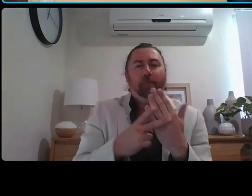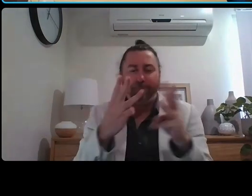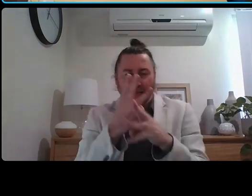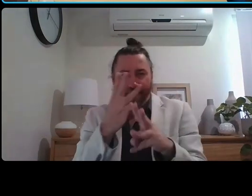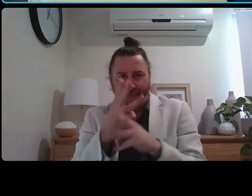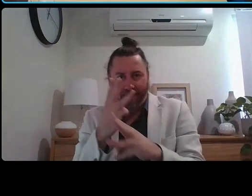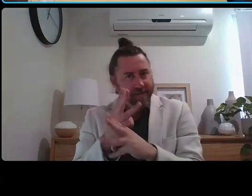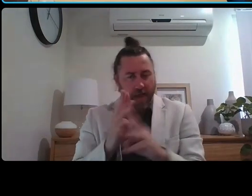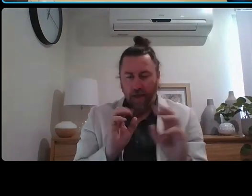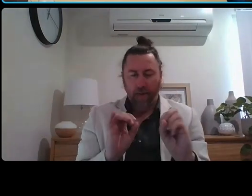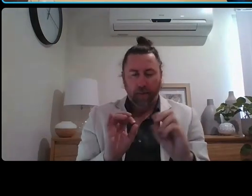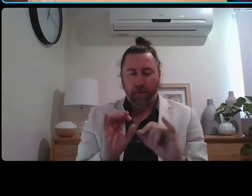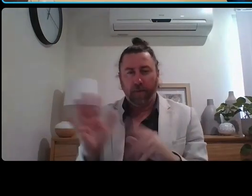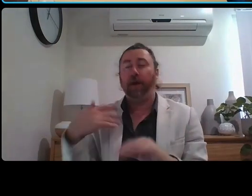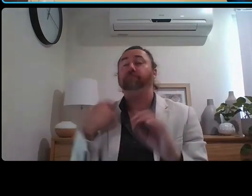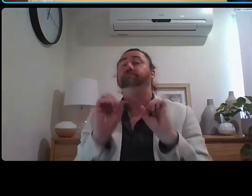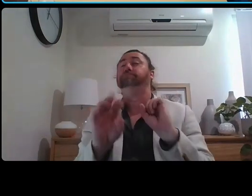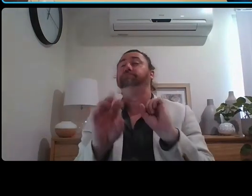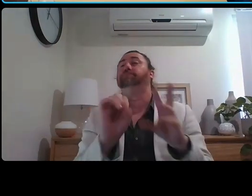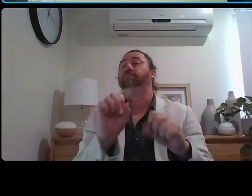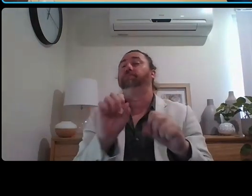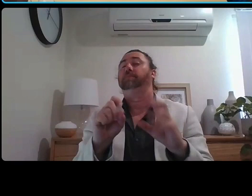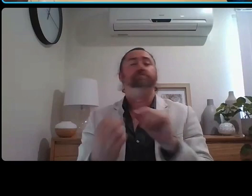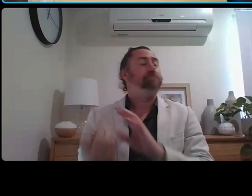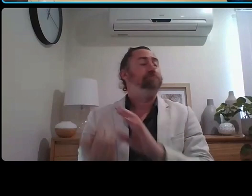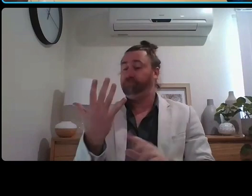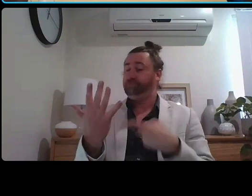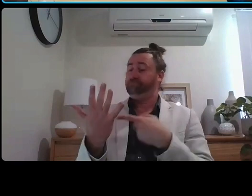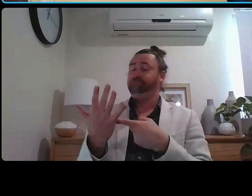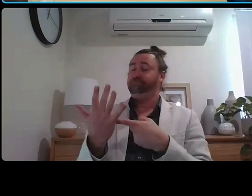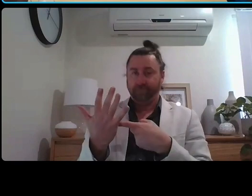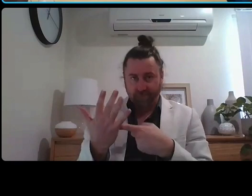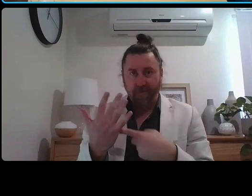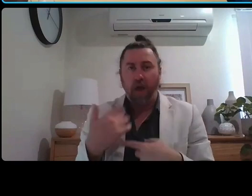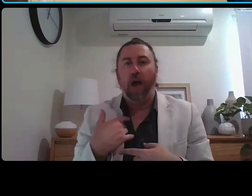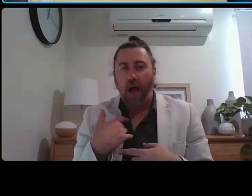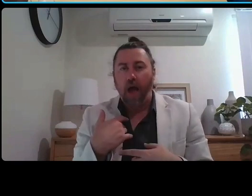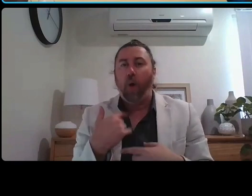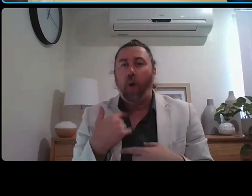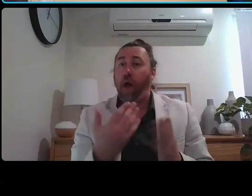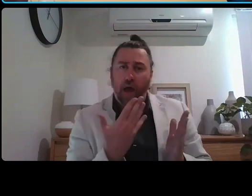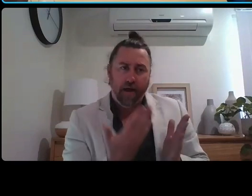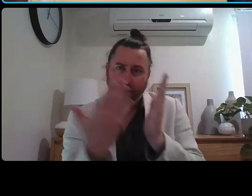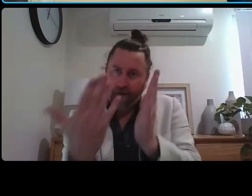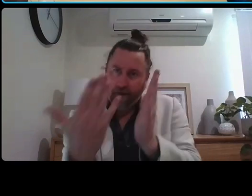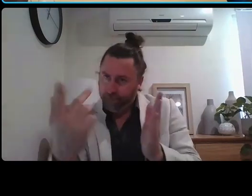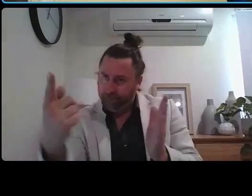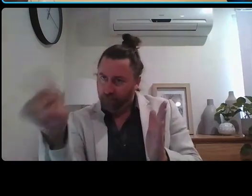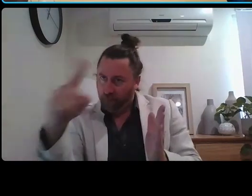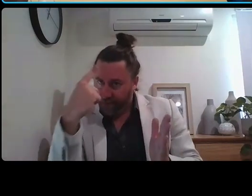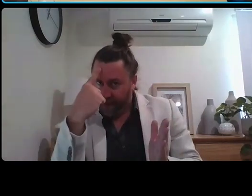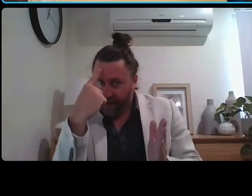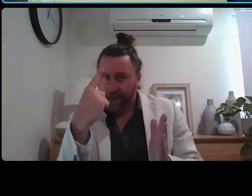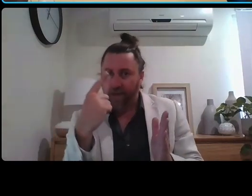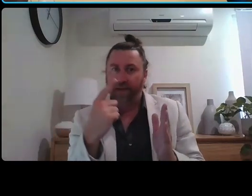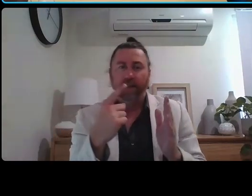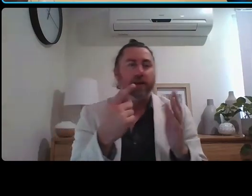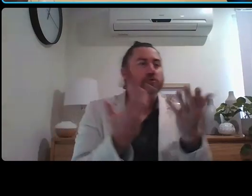that ingests real data. And this was tested and refined with older Australians, their representatives, providers and